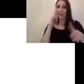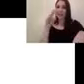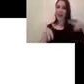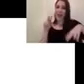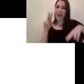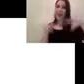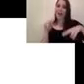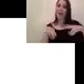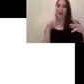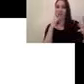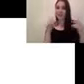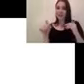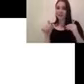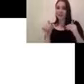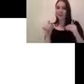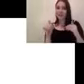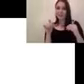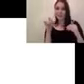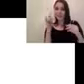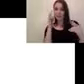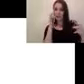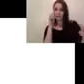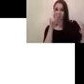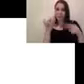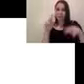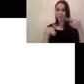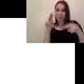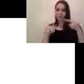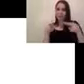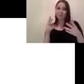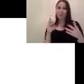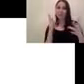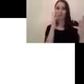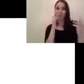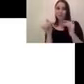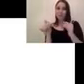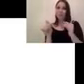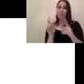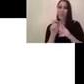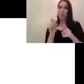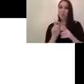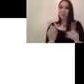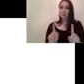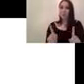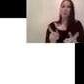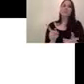the current predicted proposals are. If they are good quality and good amount of